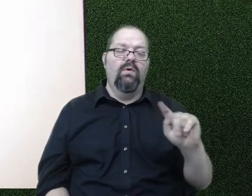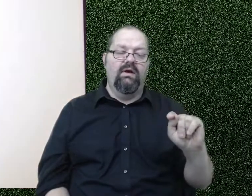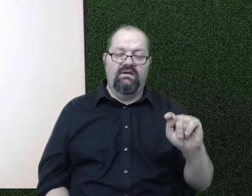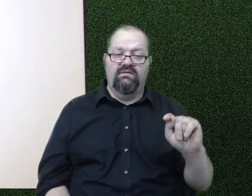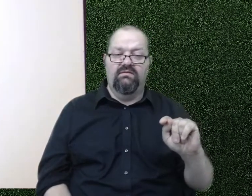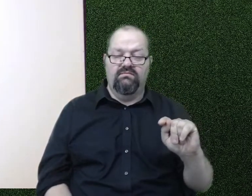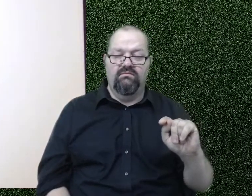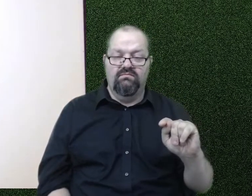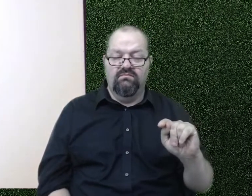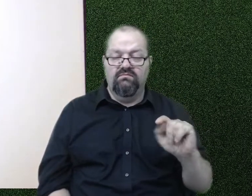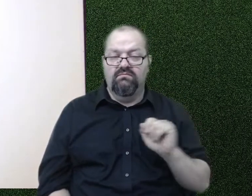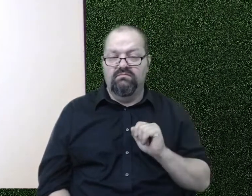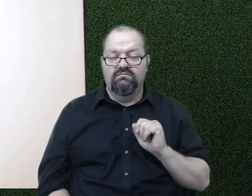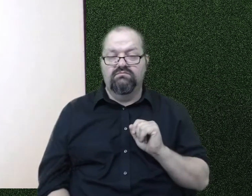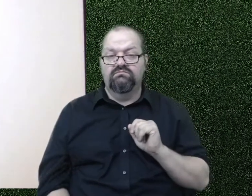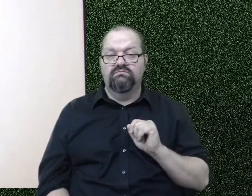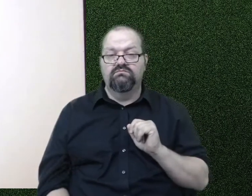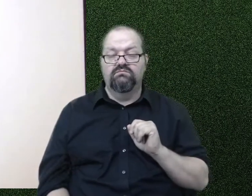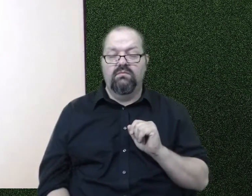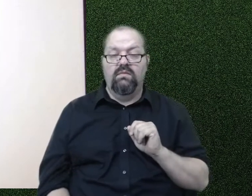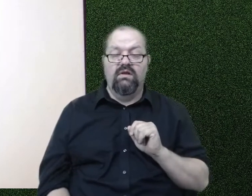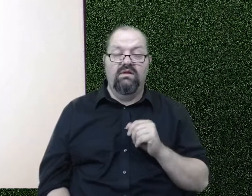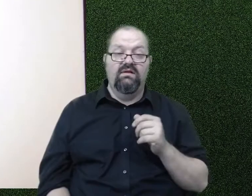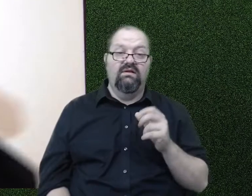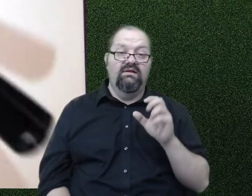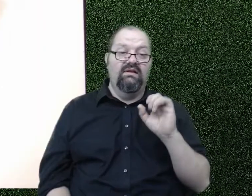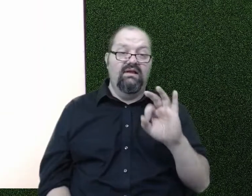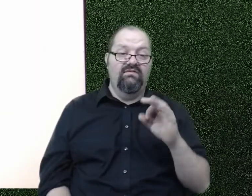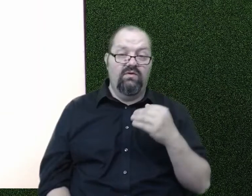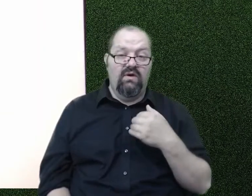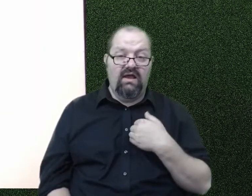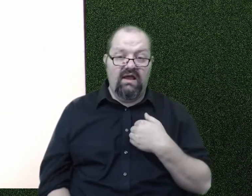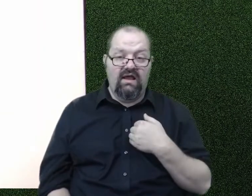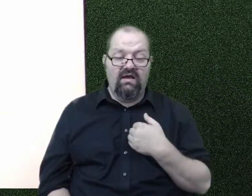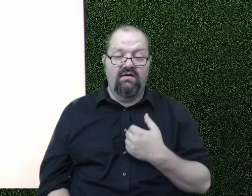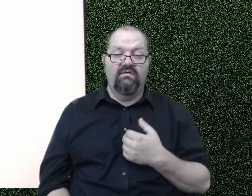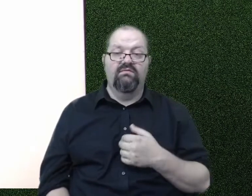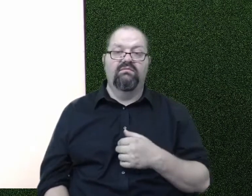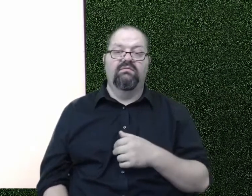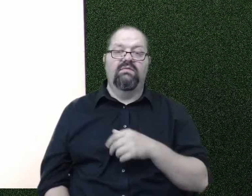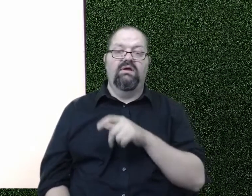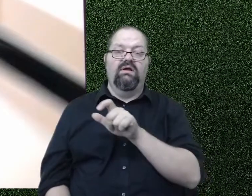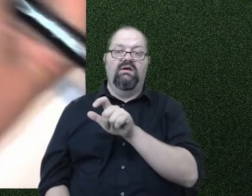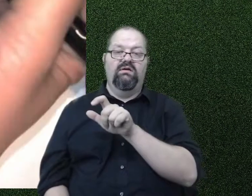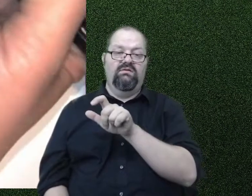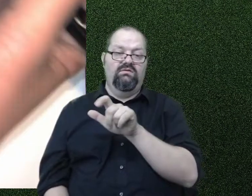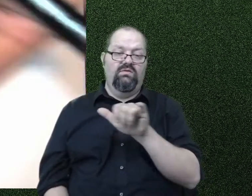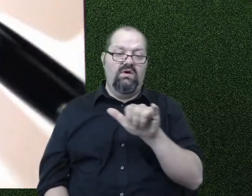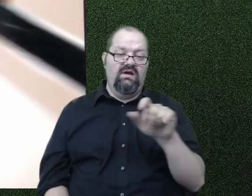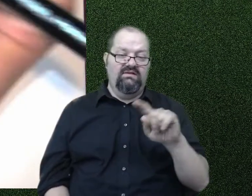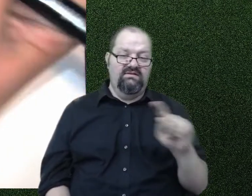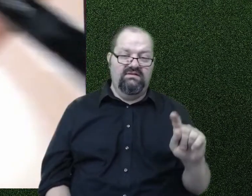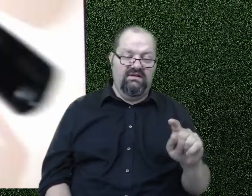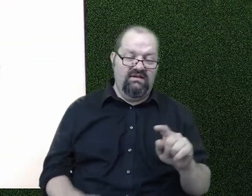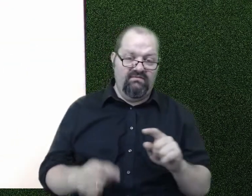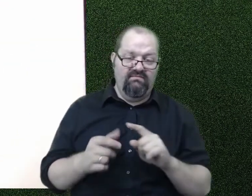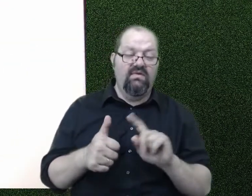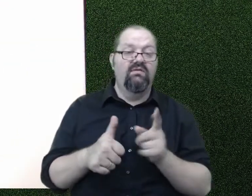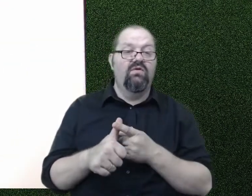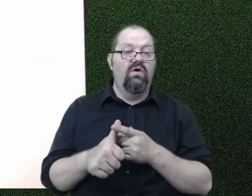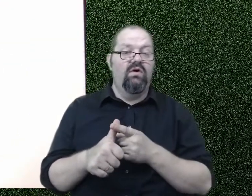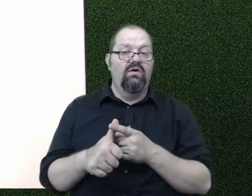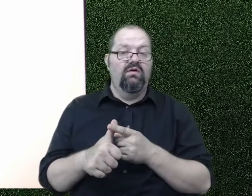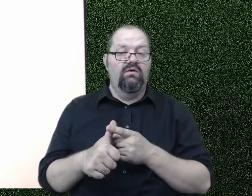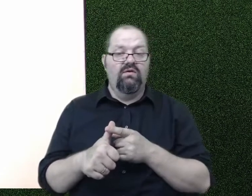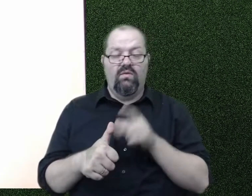2 points in 3-dimensional space, x, y, z, and x, y, z. First point, I'm going to use